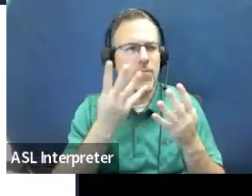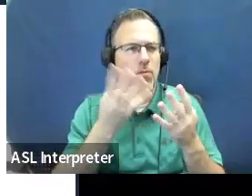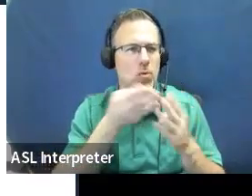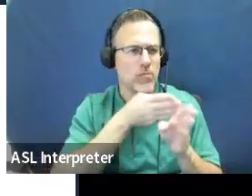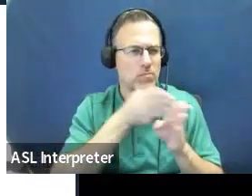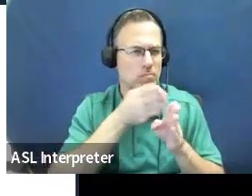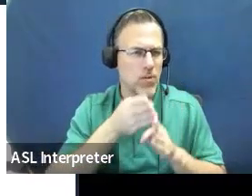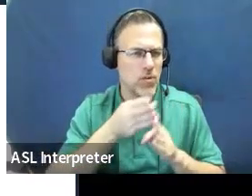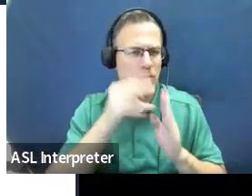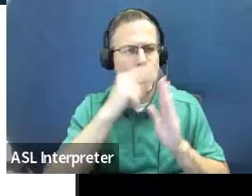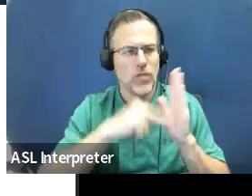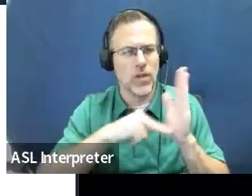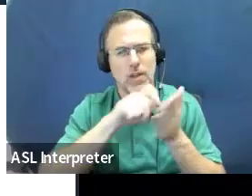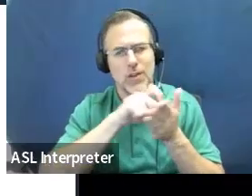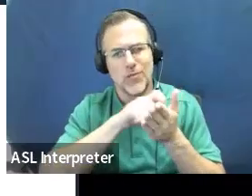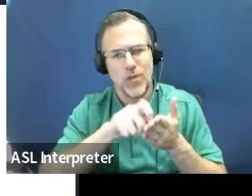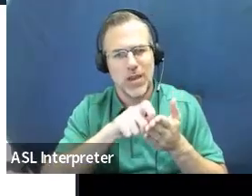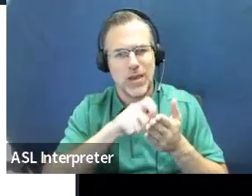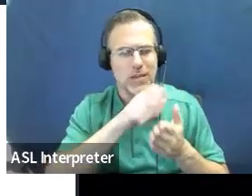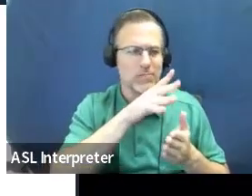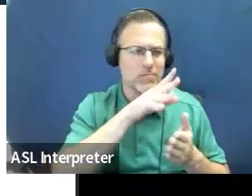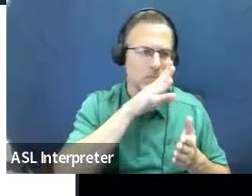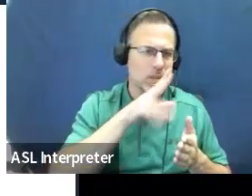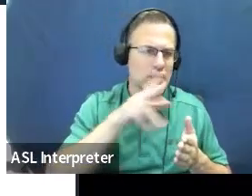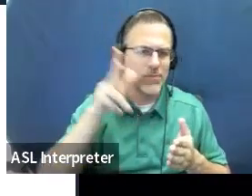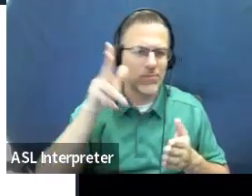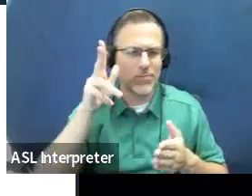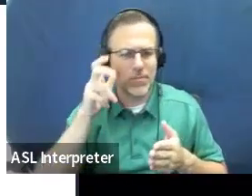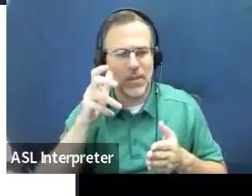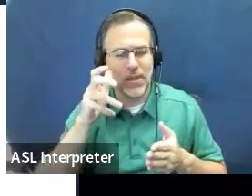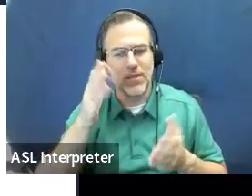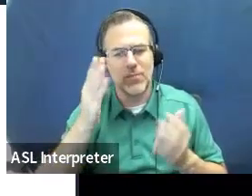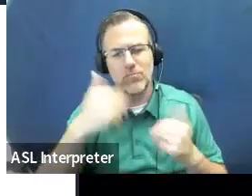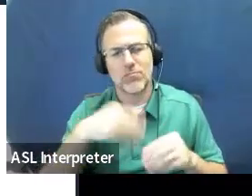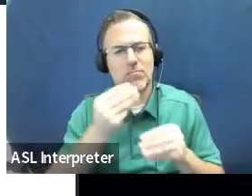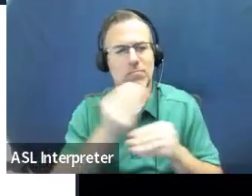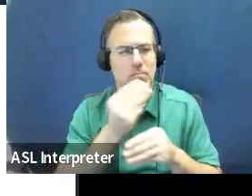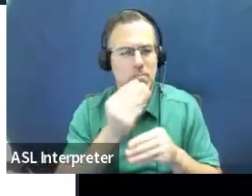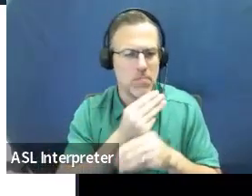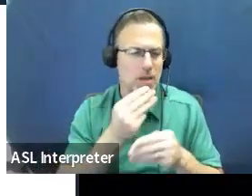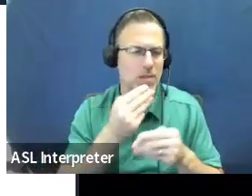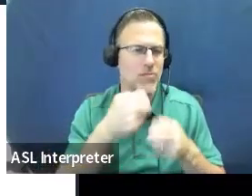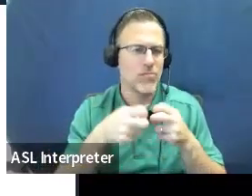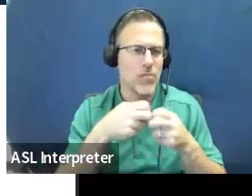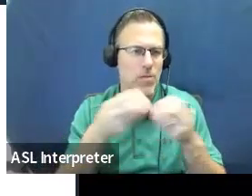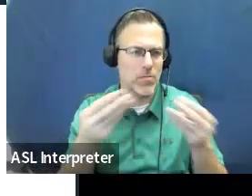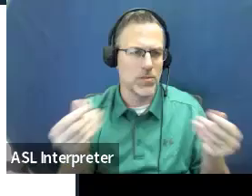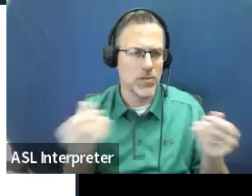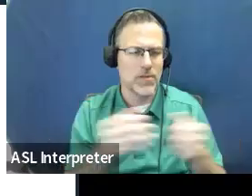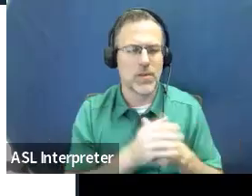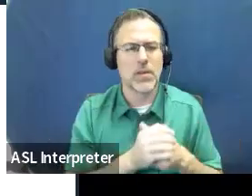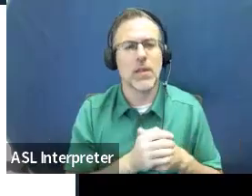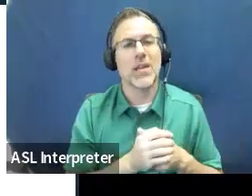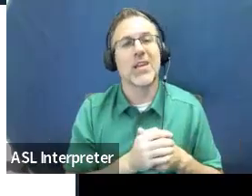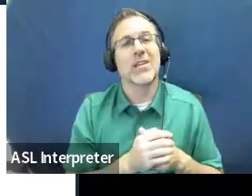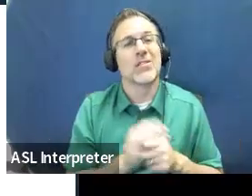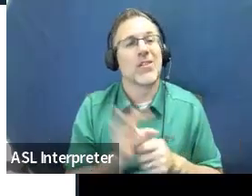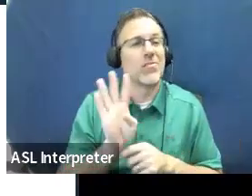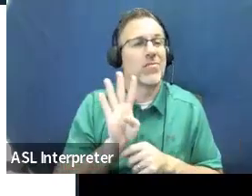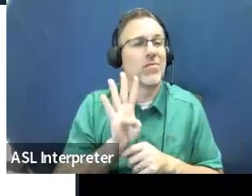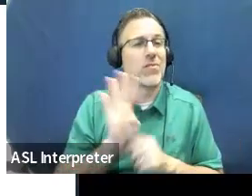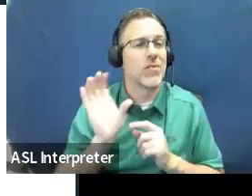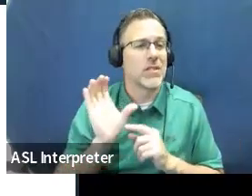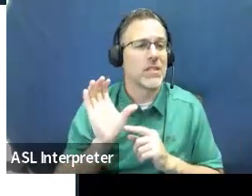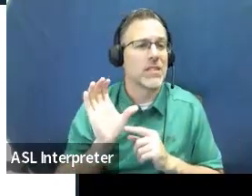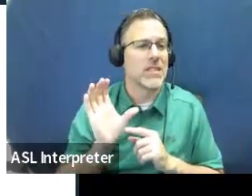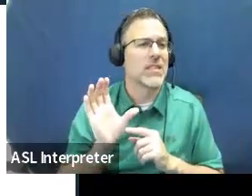math. However, when you're listing those specific skill gaps in section 4C, you want to really drill down